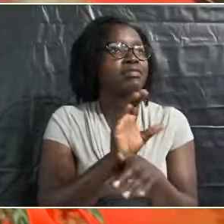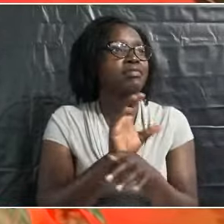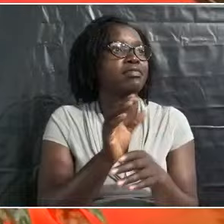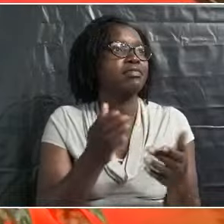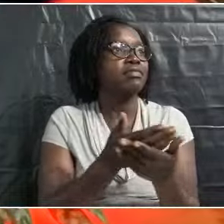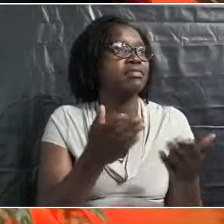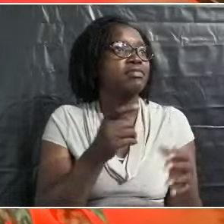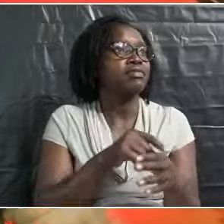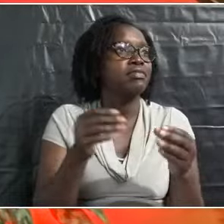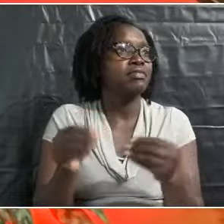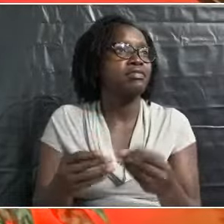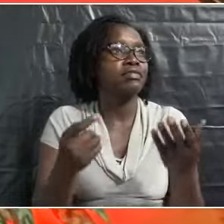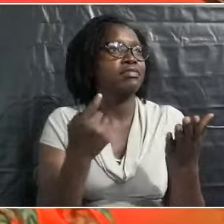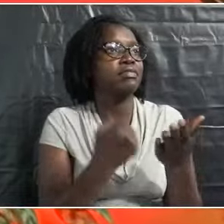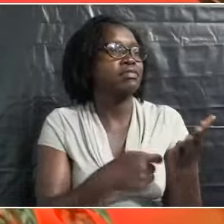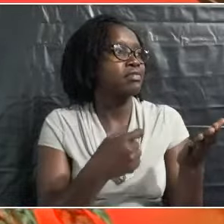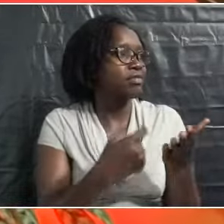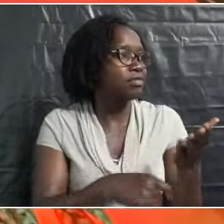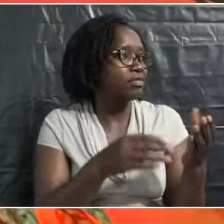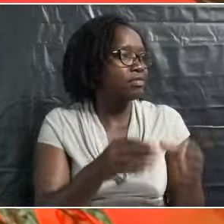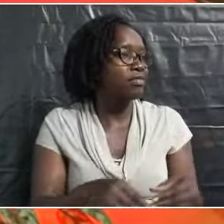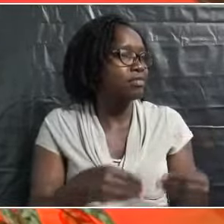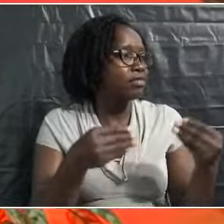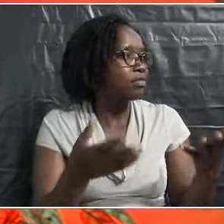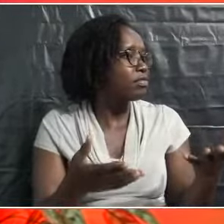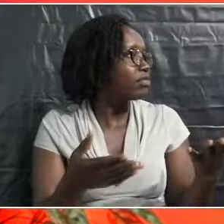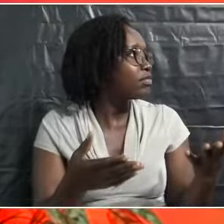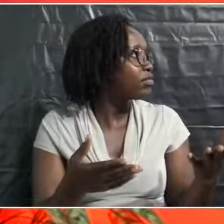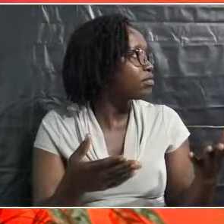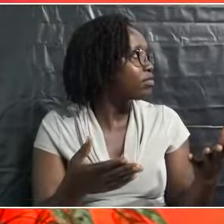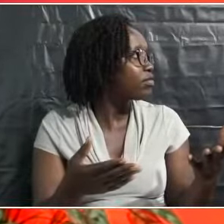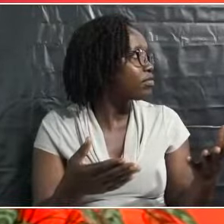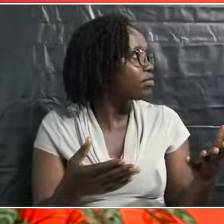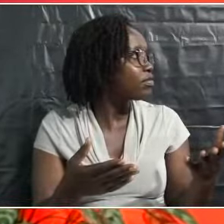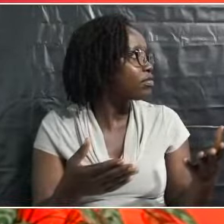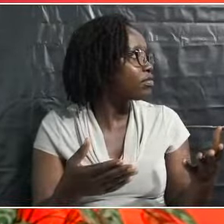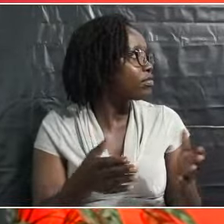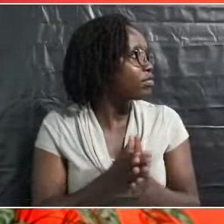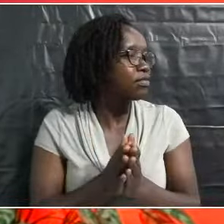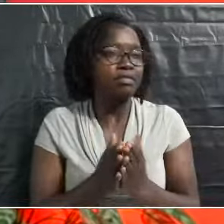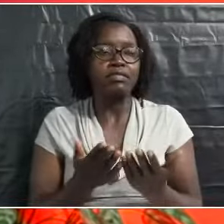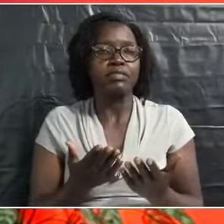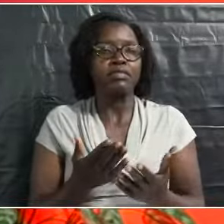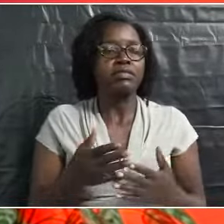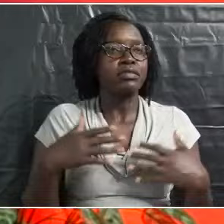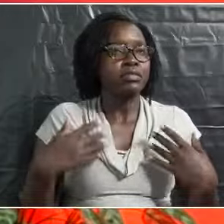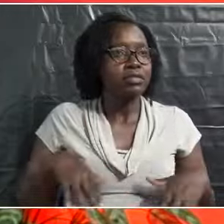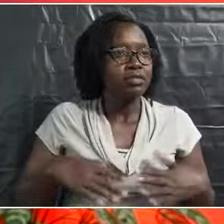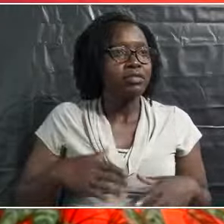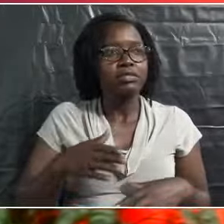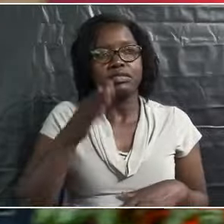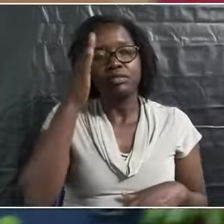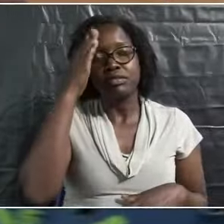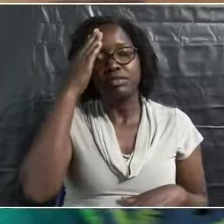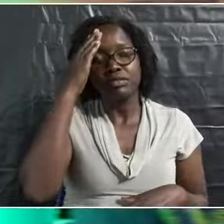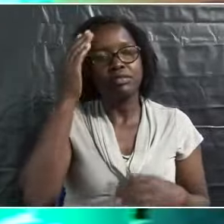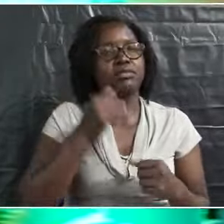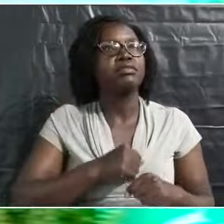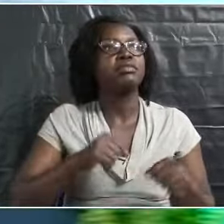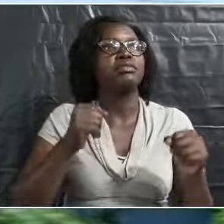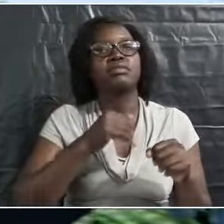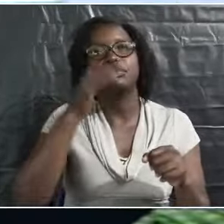they bring their tithes, they bring their offerings, we get carried away. God who knows their